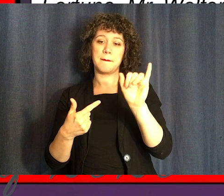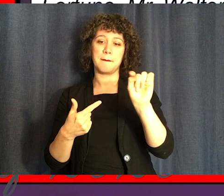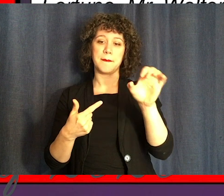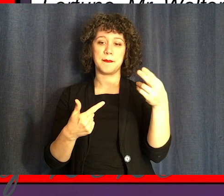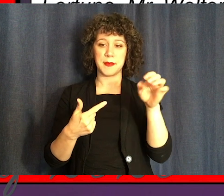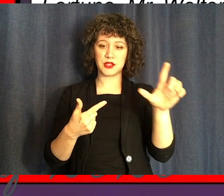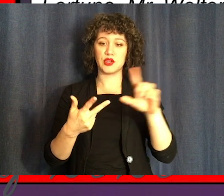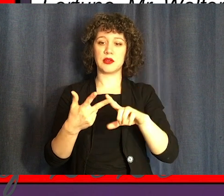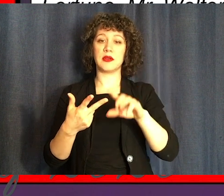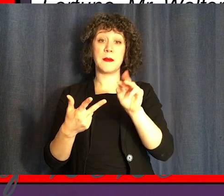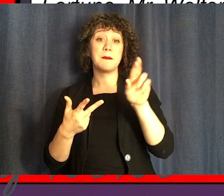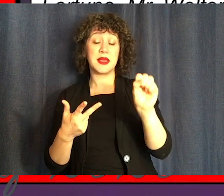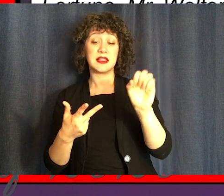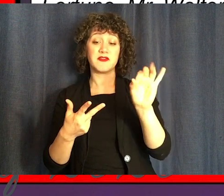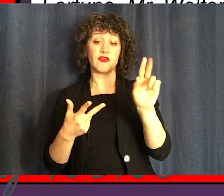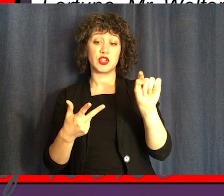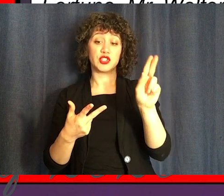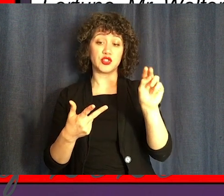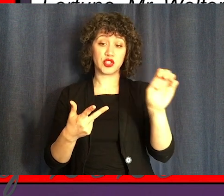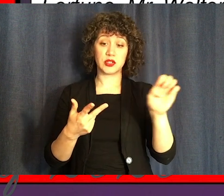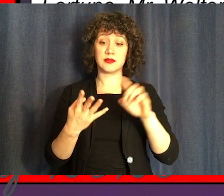helping him realize and achieve his goals.